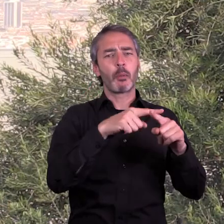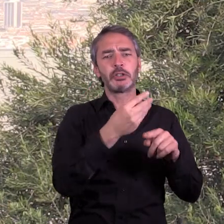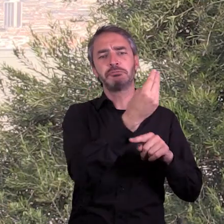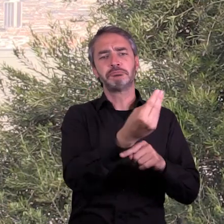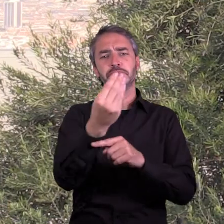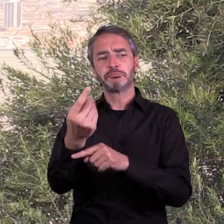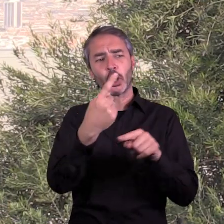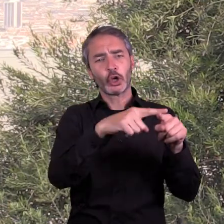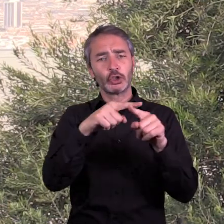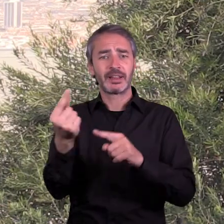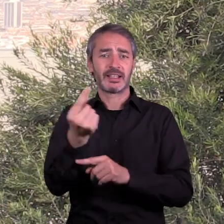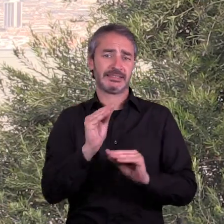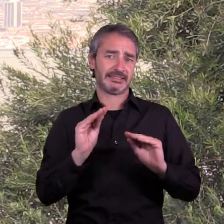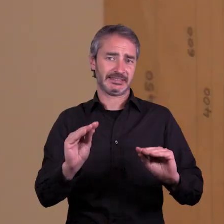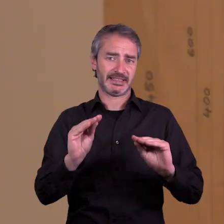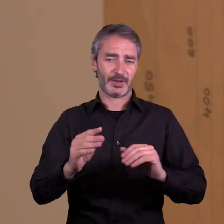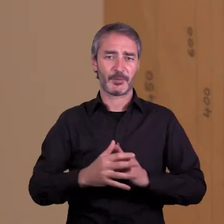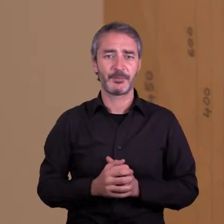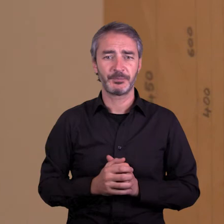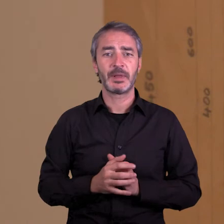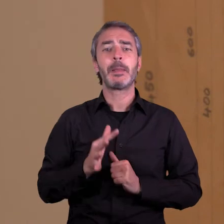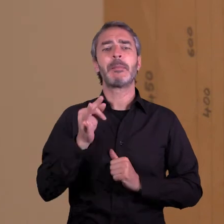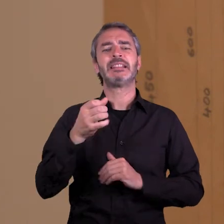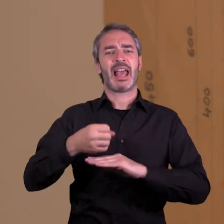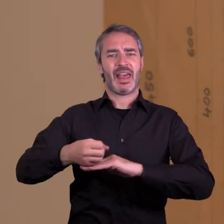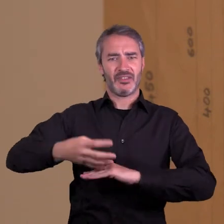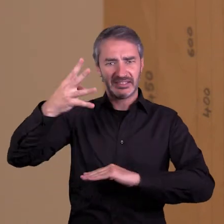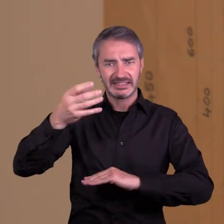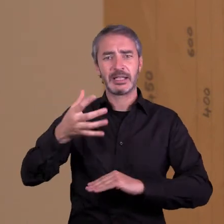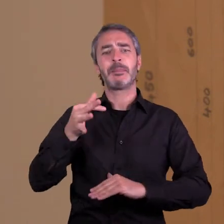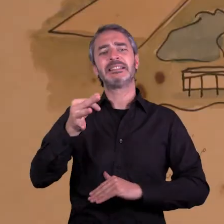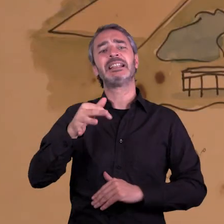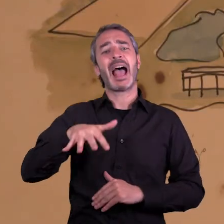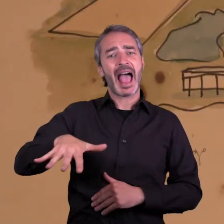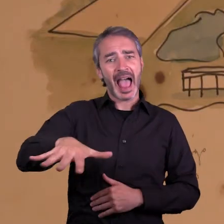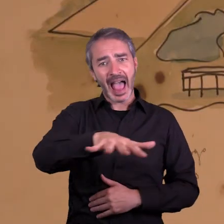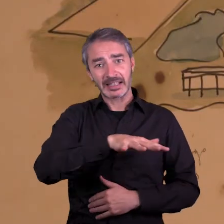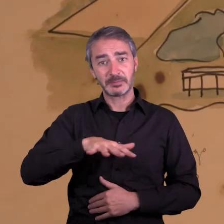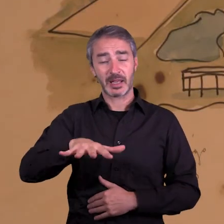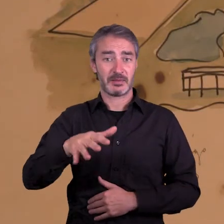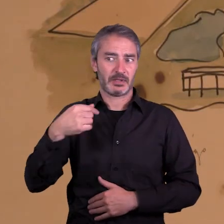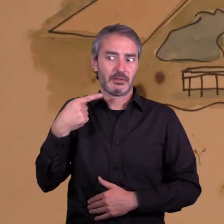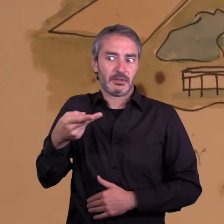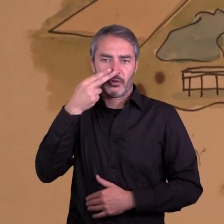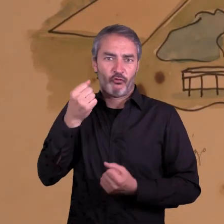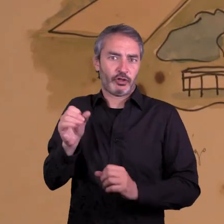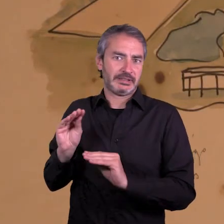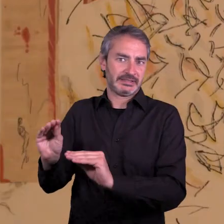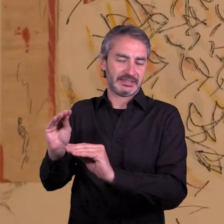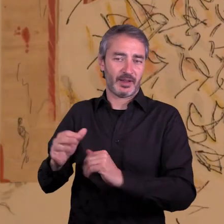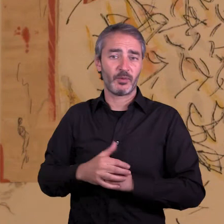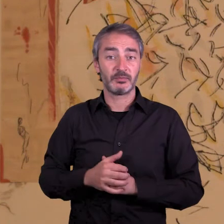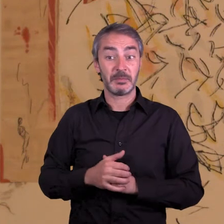she designed and also the buildings and the spaces that she was so interested in as an architect, as a designer, as a